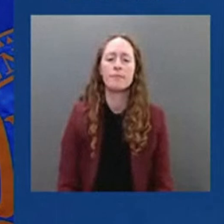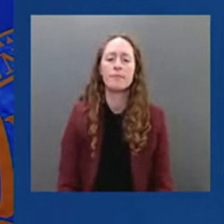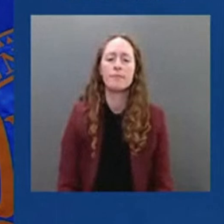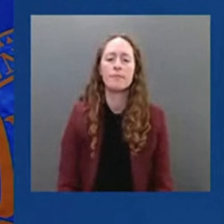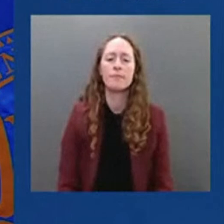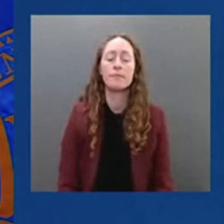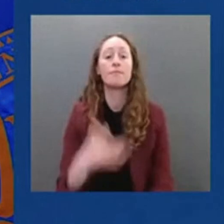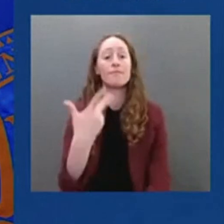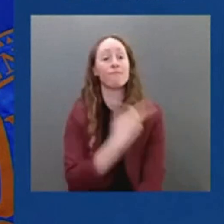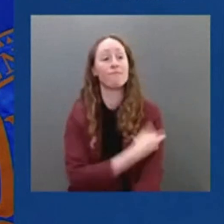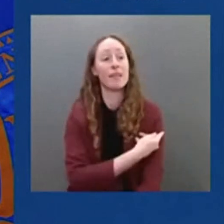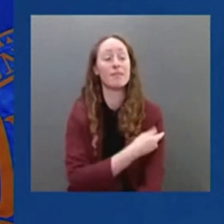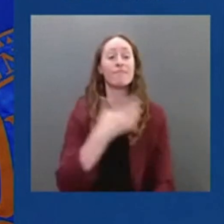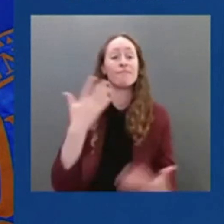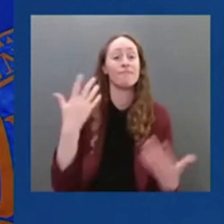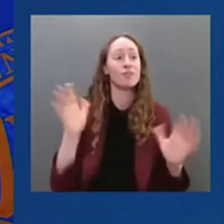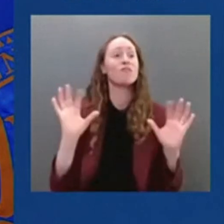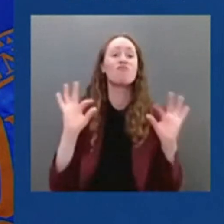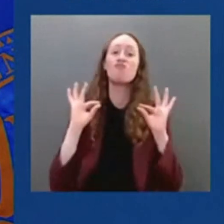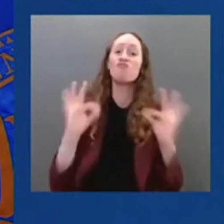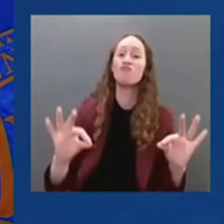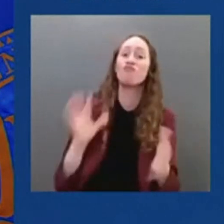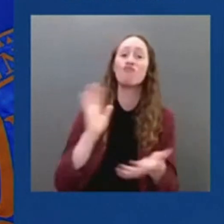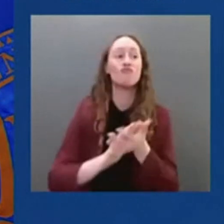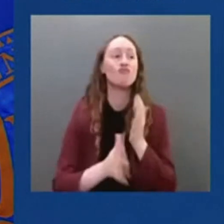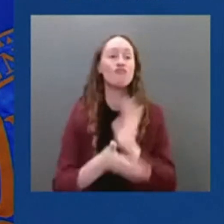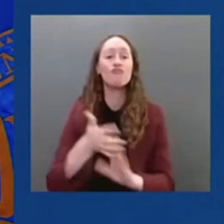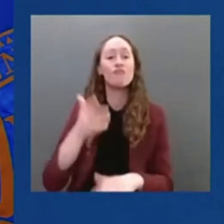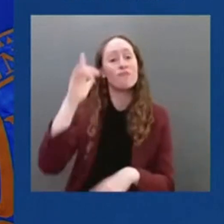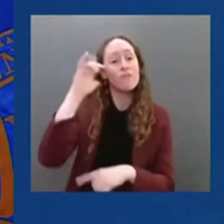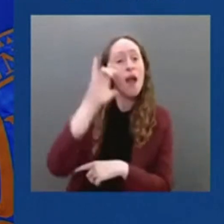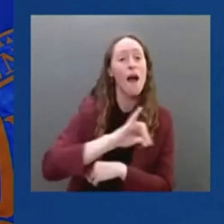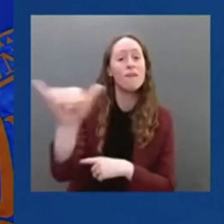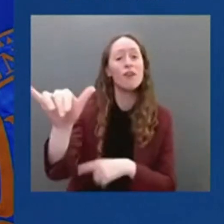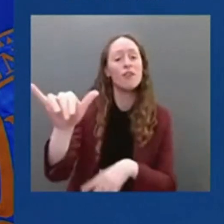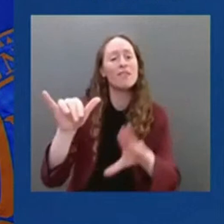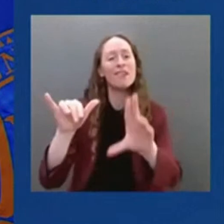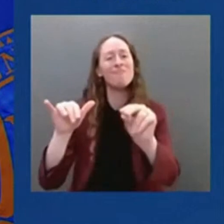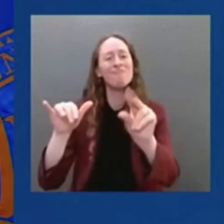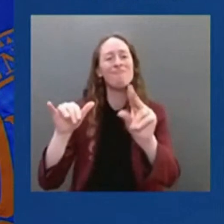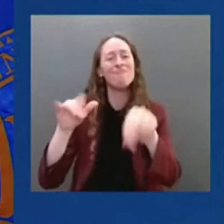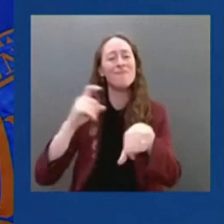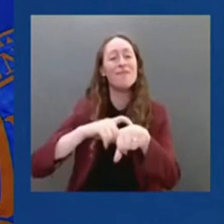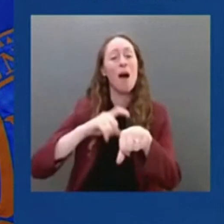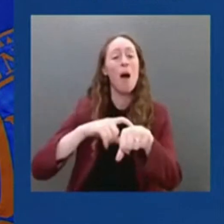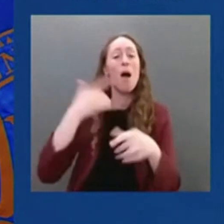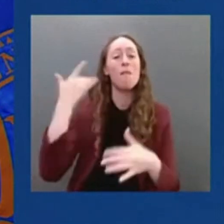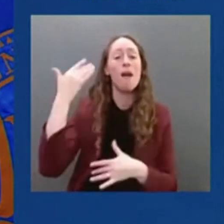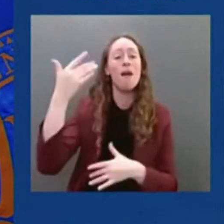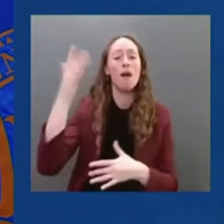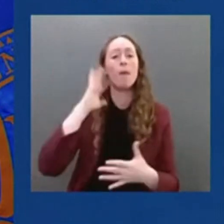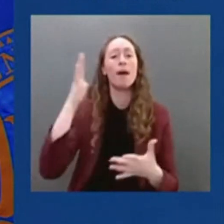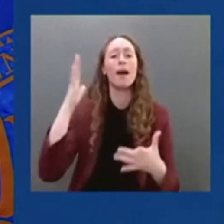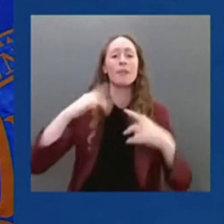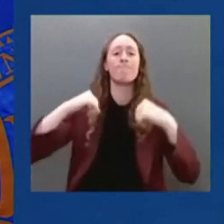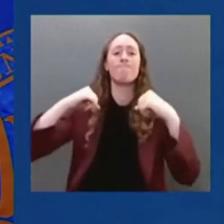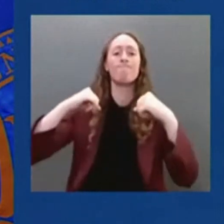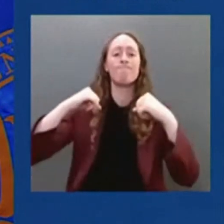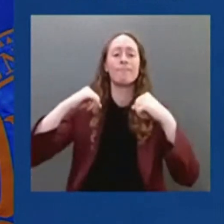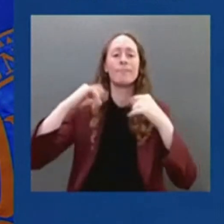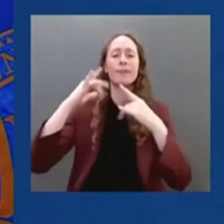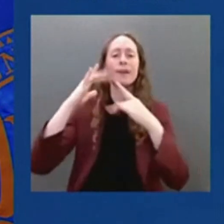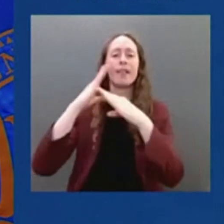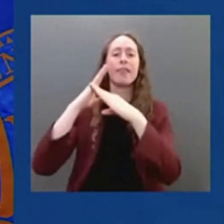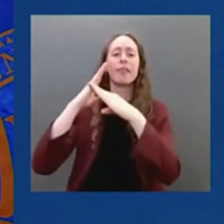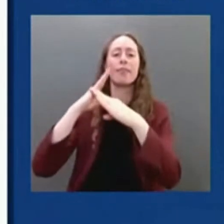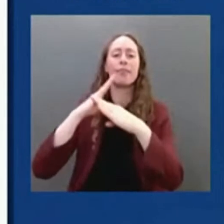with COVID-19 vaccines as primary vaccines and as boosters where appropriate. Next